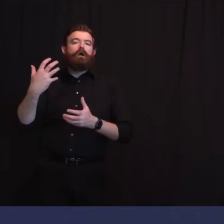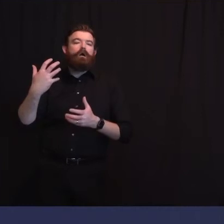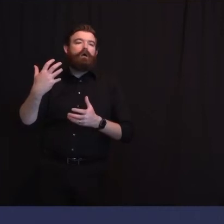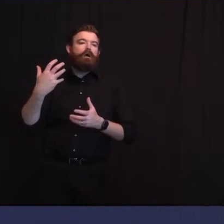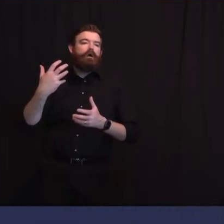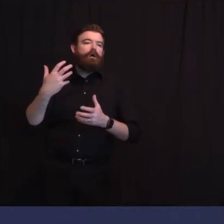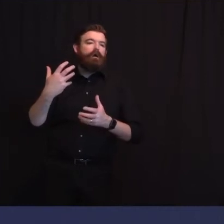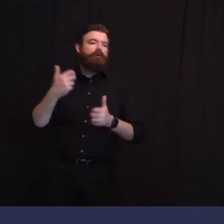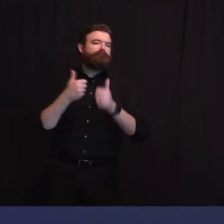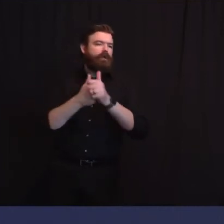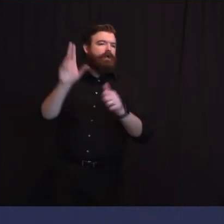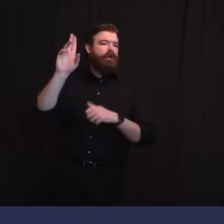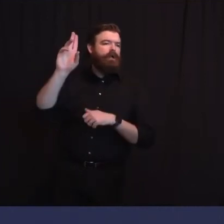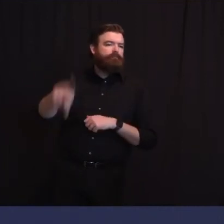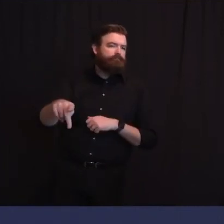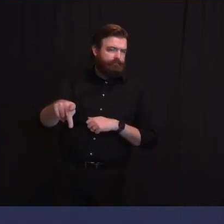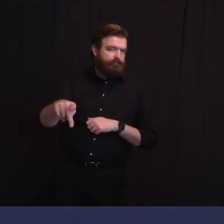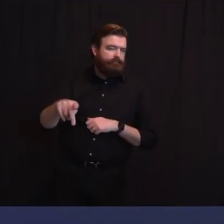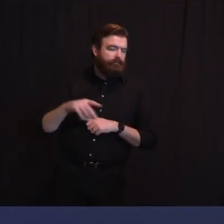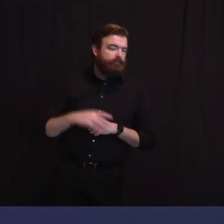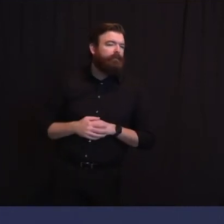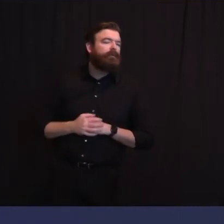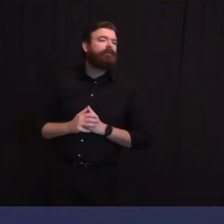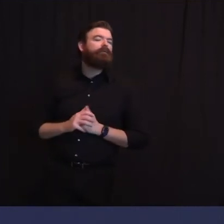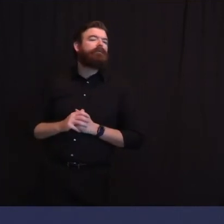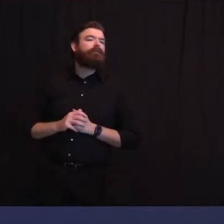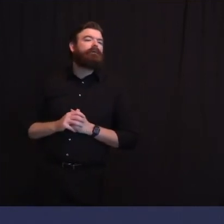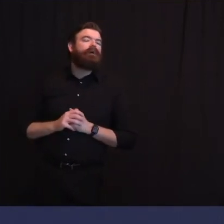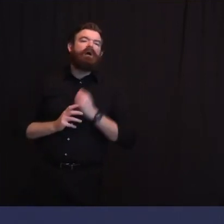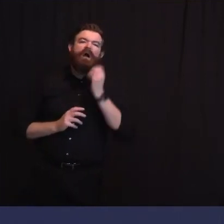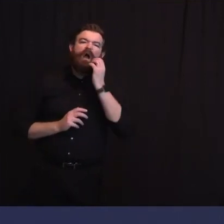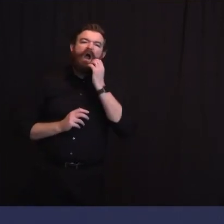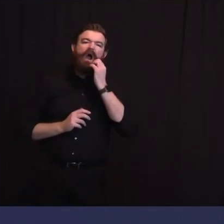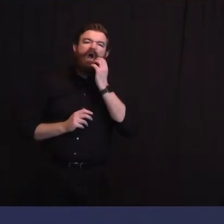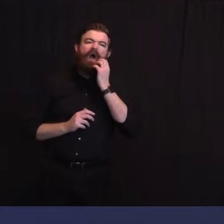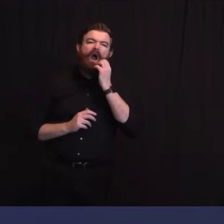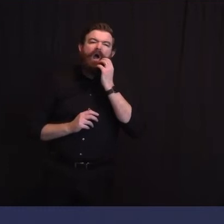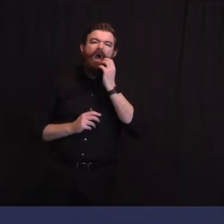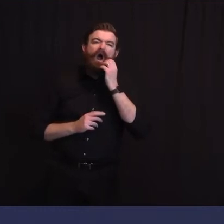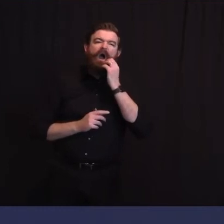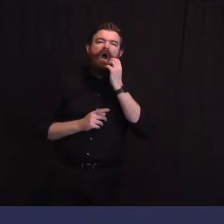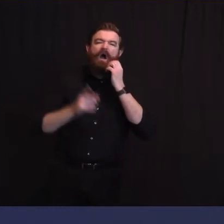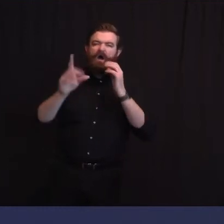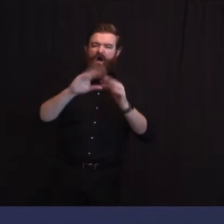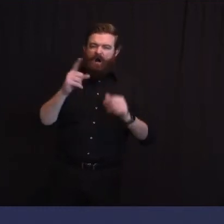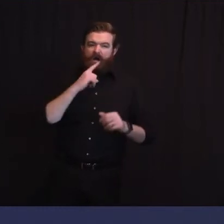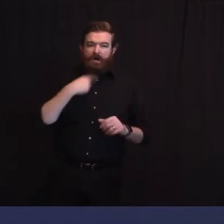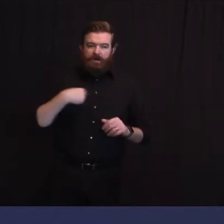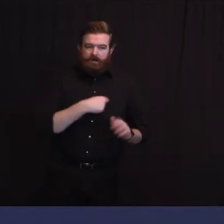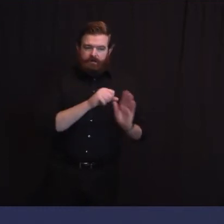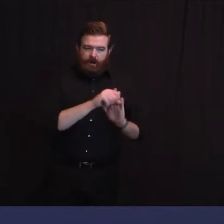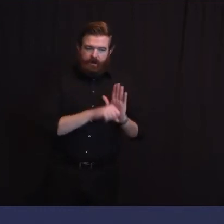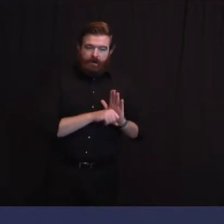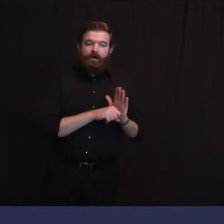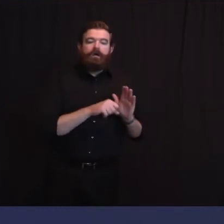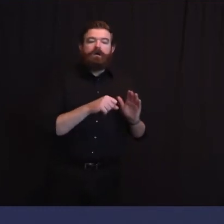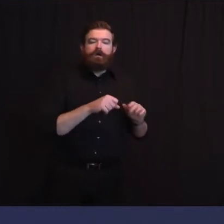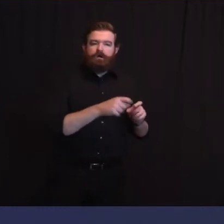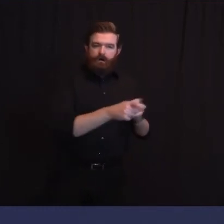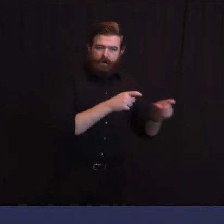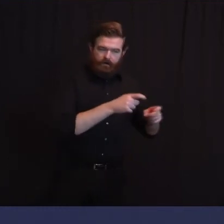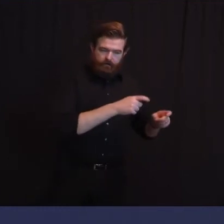today. You mentioned the vaccines that the state controls and the ones that are controlled by the federal partners, the